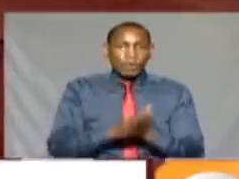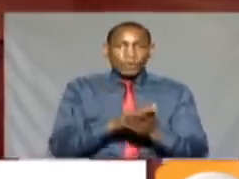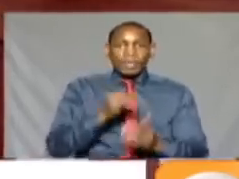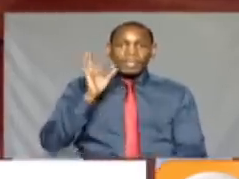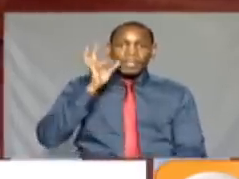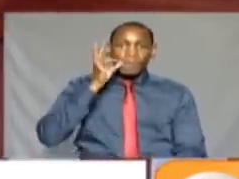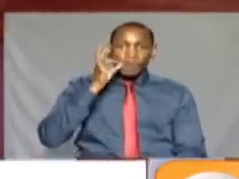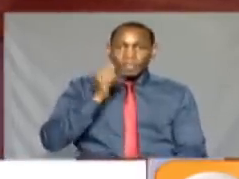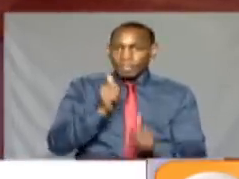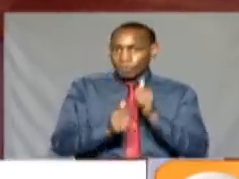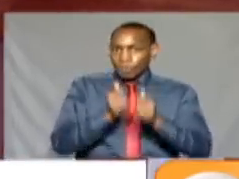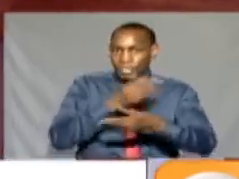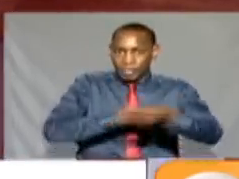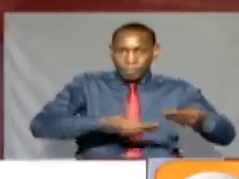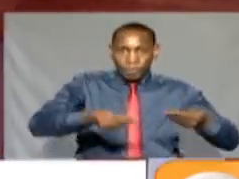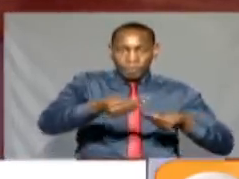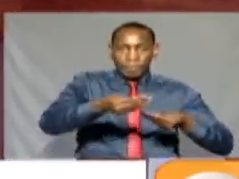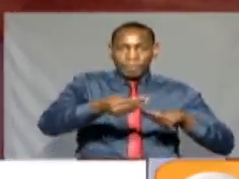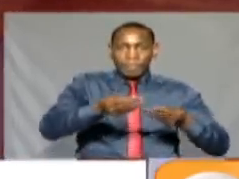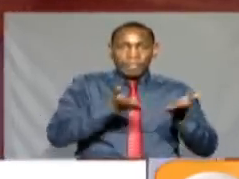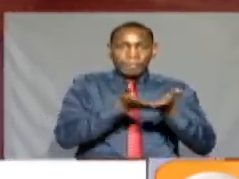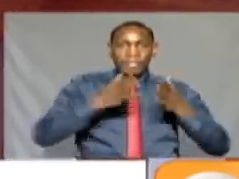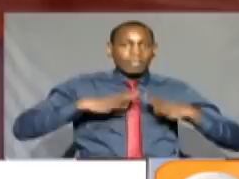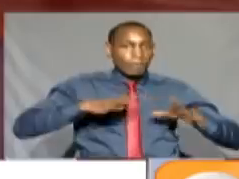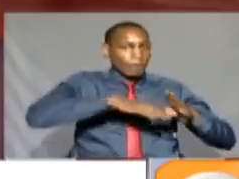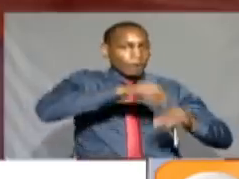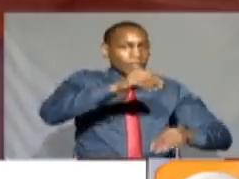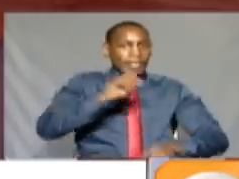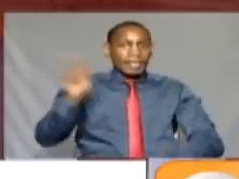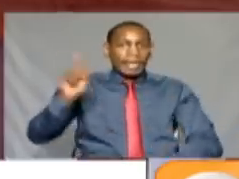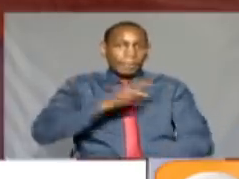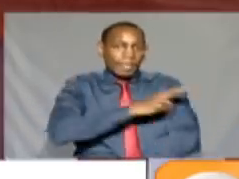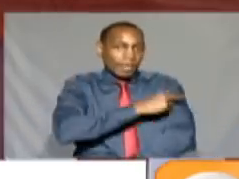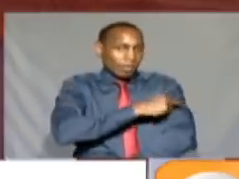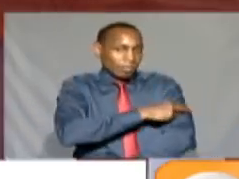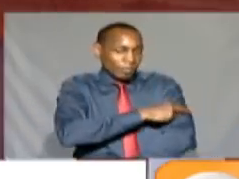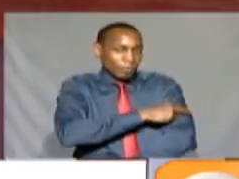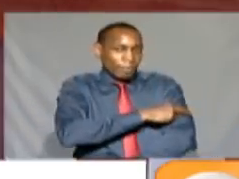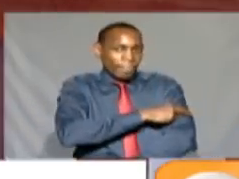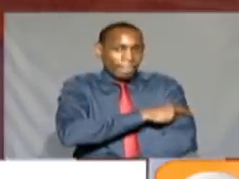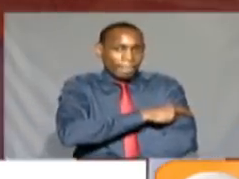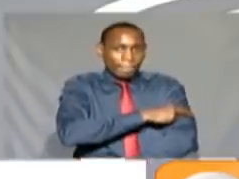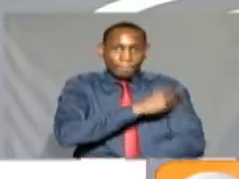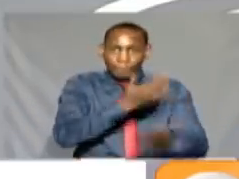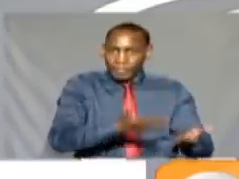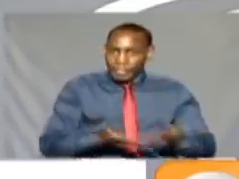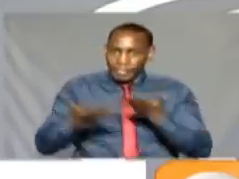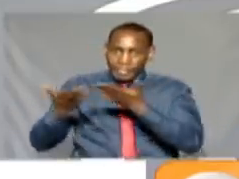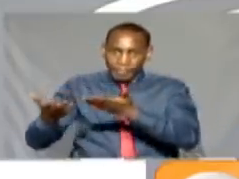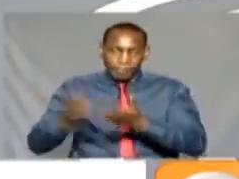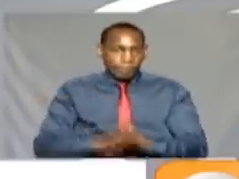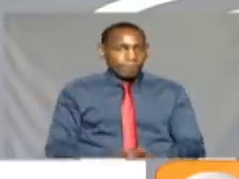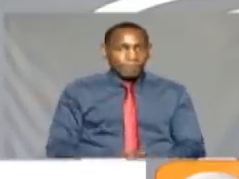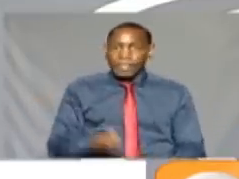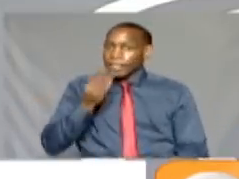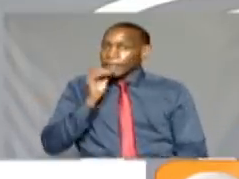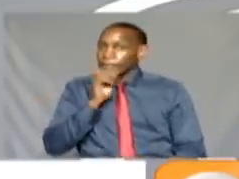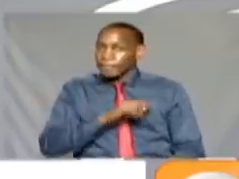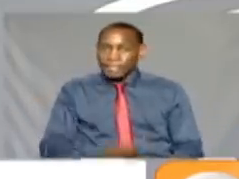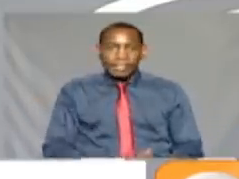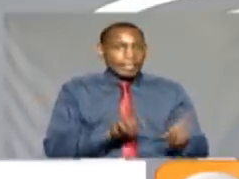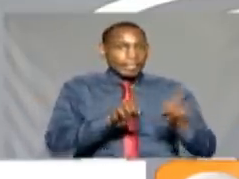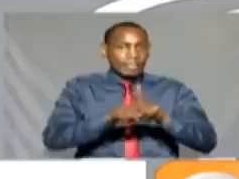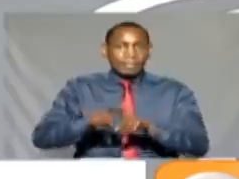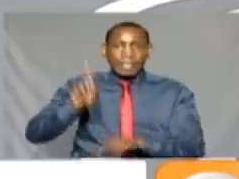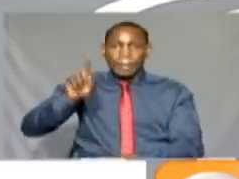which he bought from the vendors hapo in the hospital. And by the way, you guys need to know